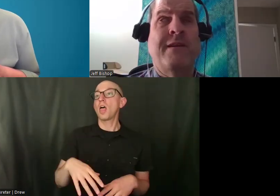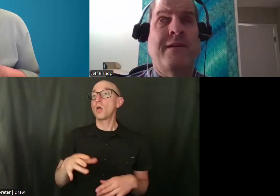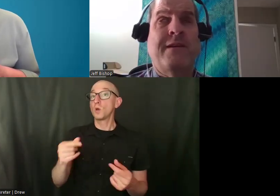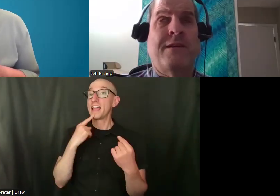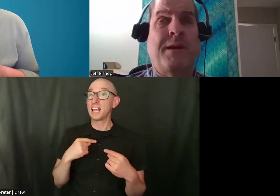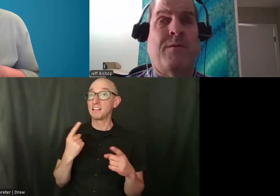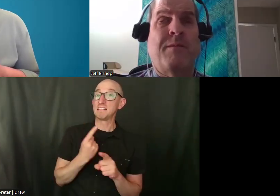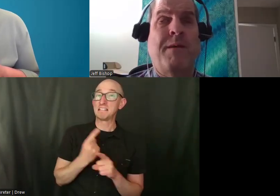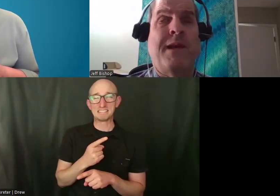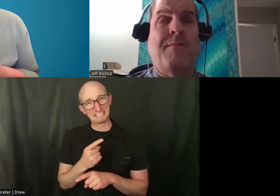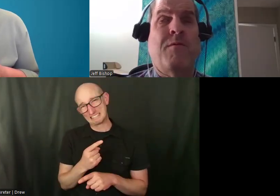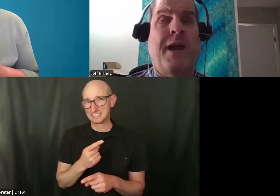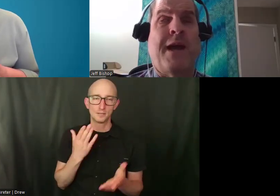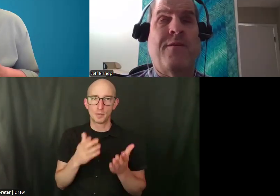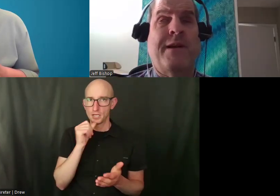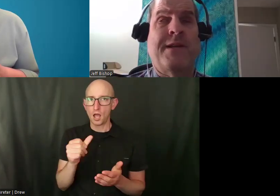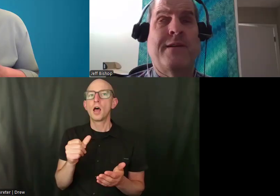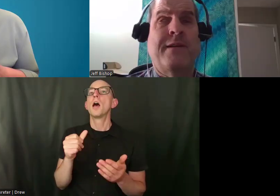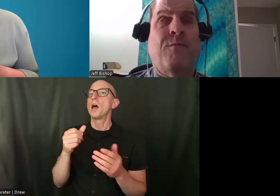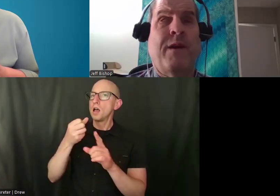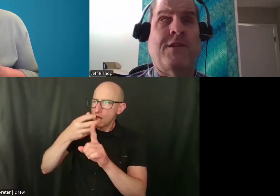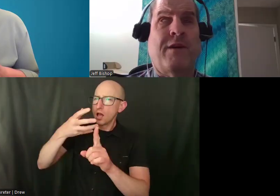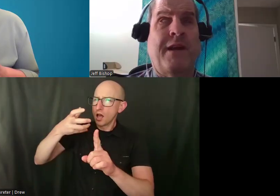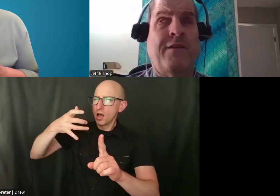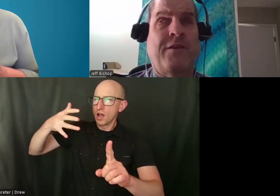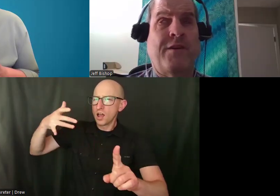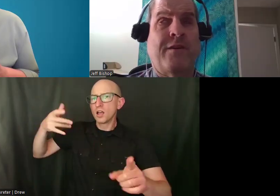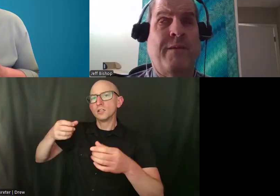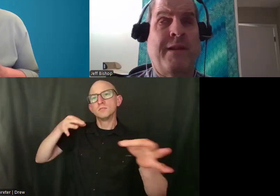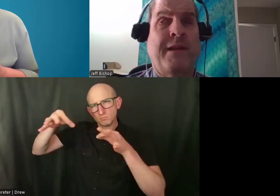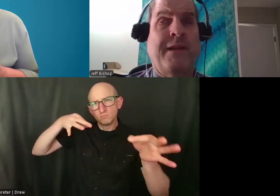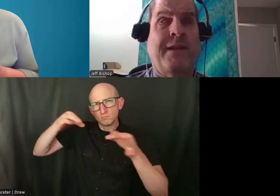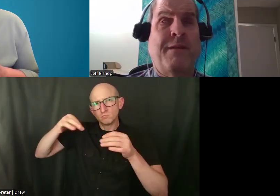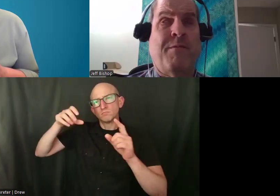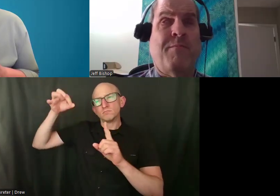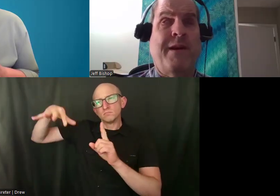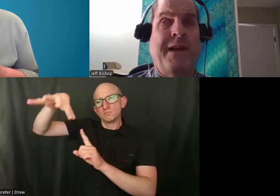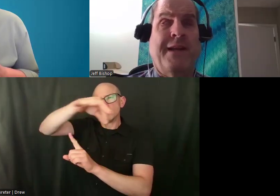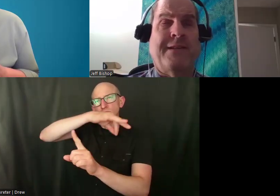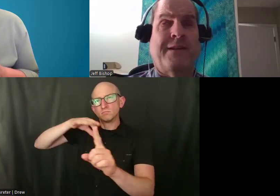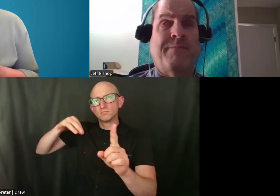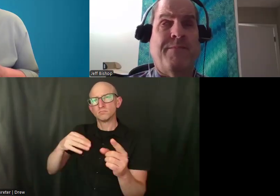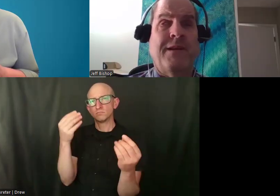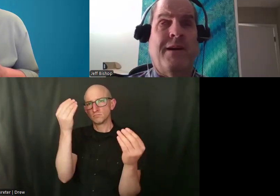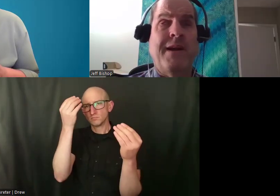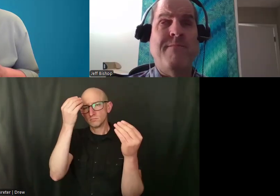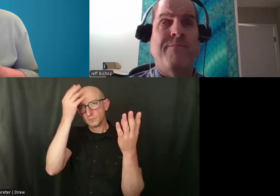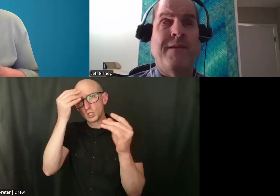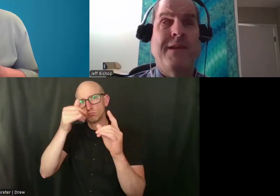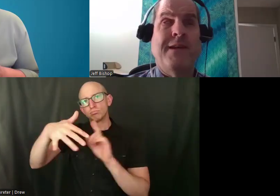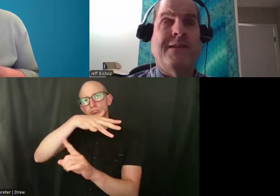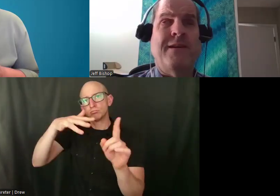given to be able to make it more accurate when it's trying to determine the appropriate answer. All